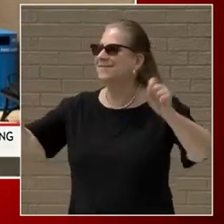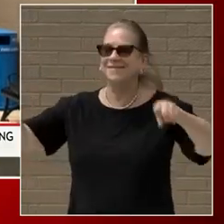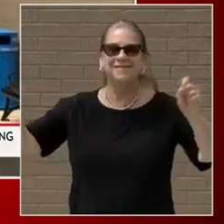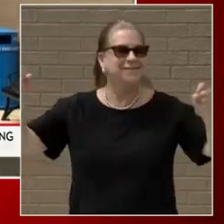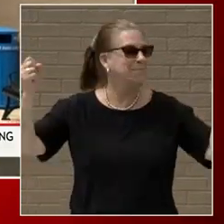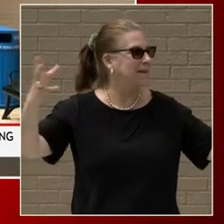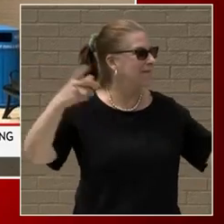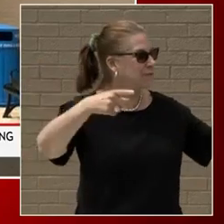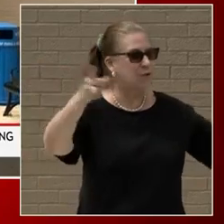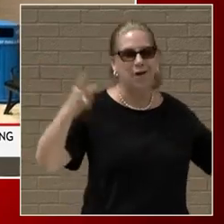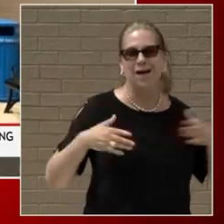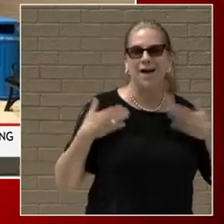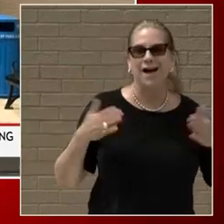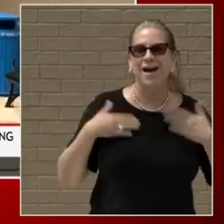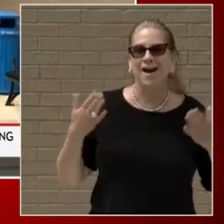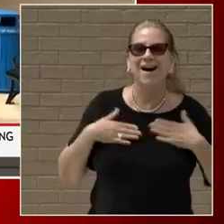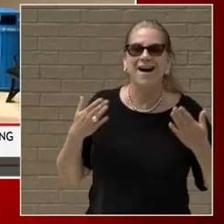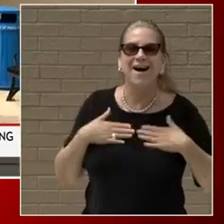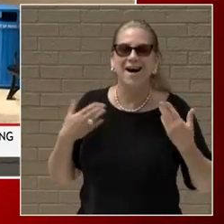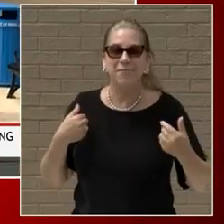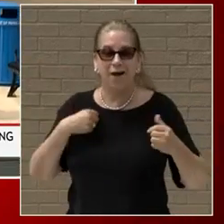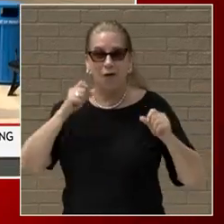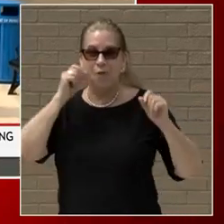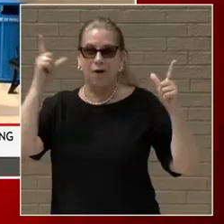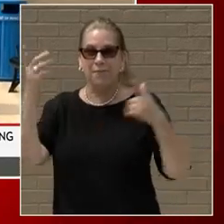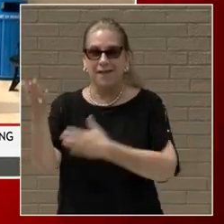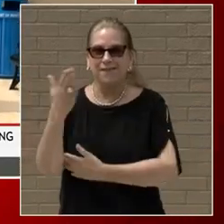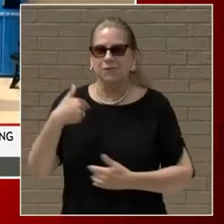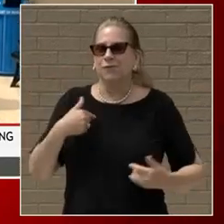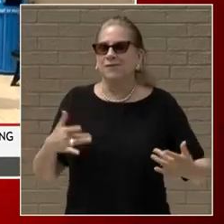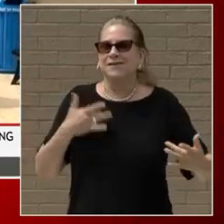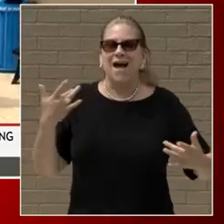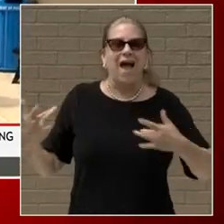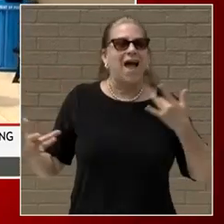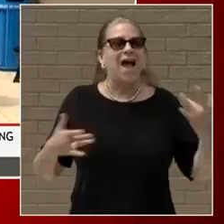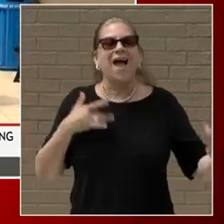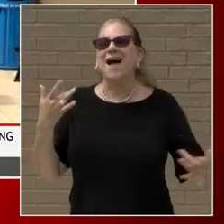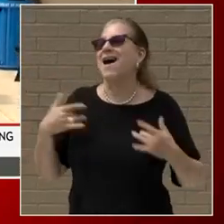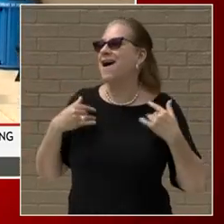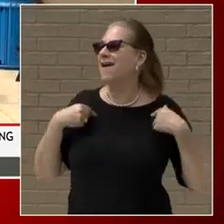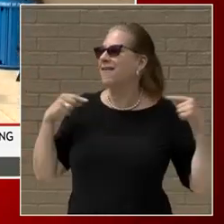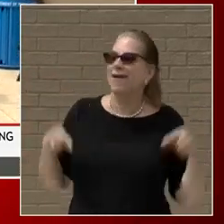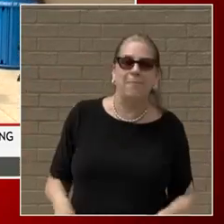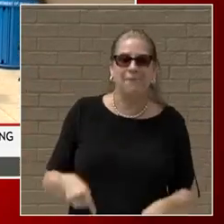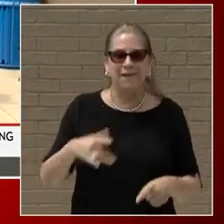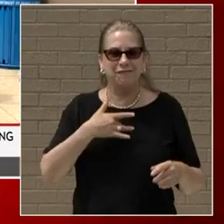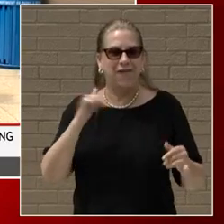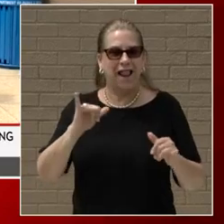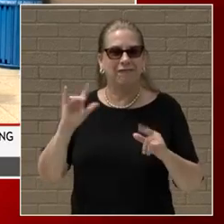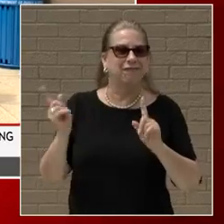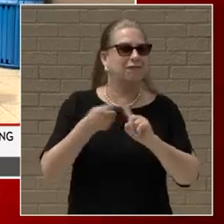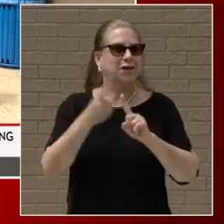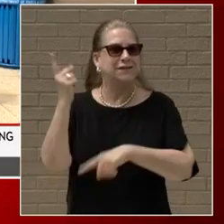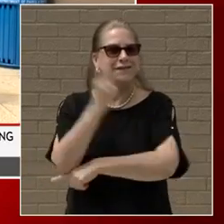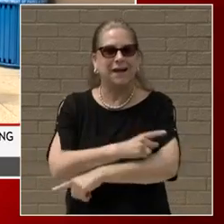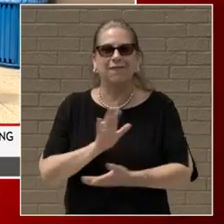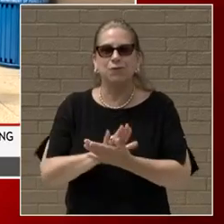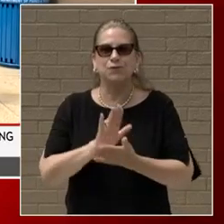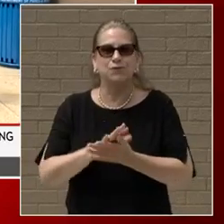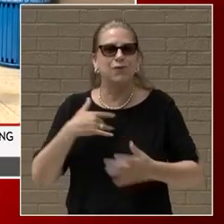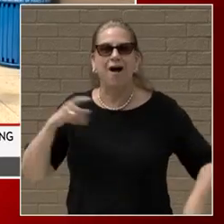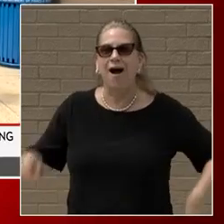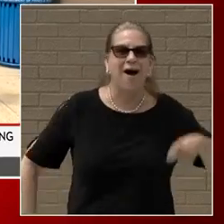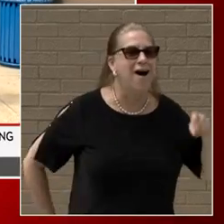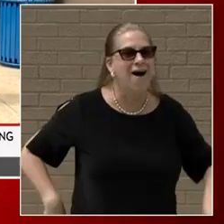You know, I woke up this morning just with an excitement, like it was the first day of school excitement. You remember that. And I thought about it, there was just so much